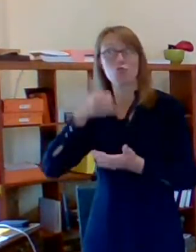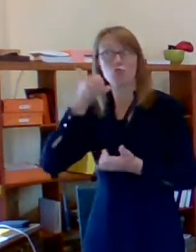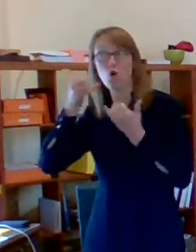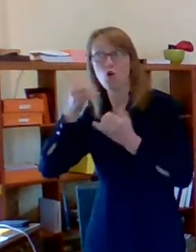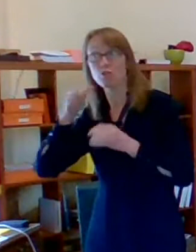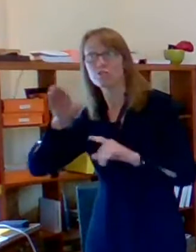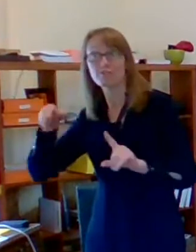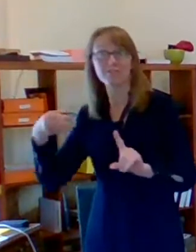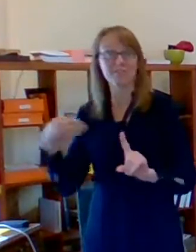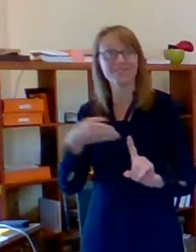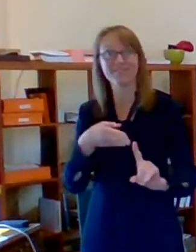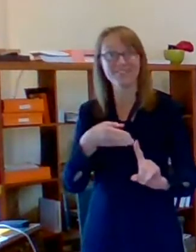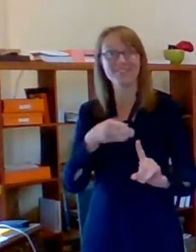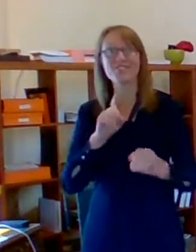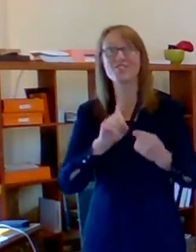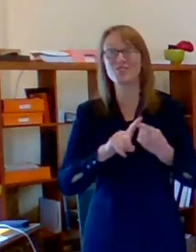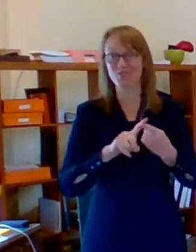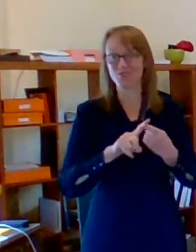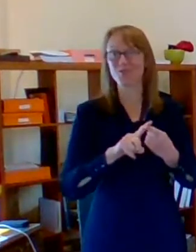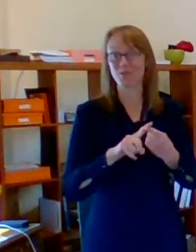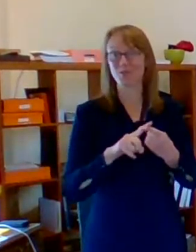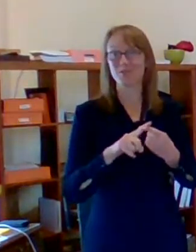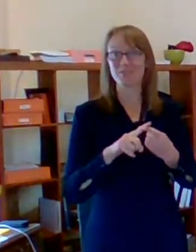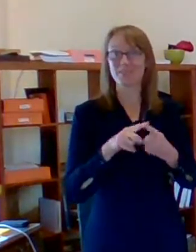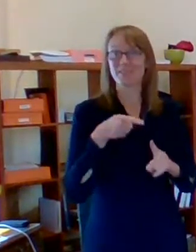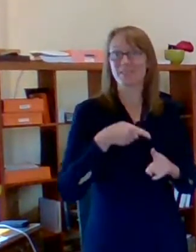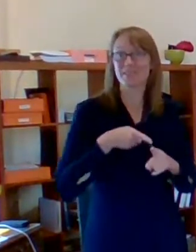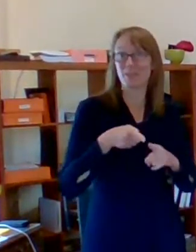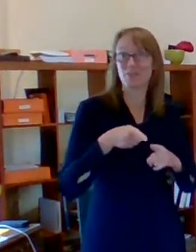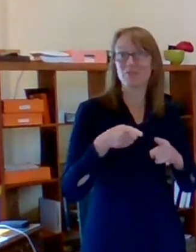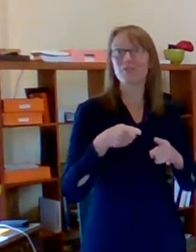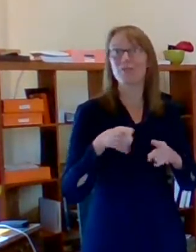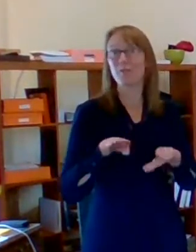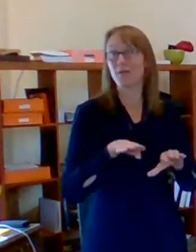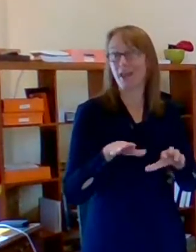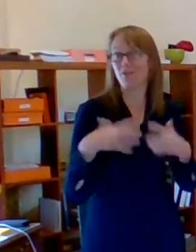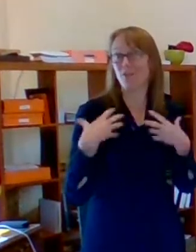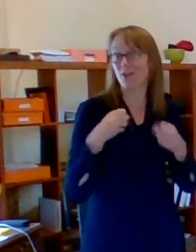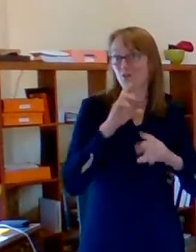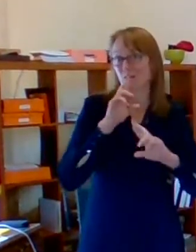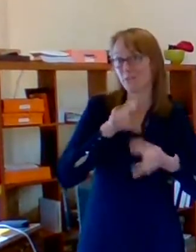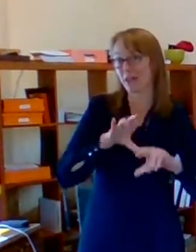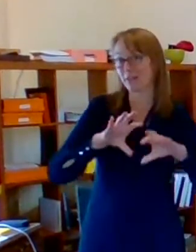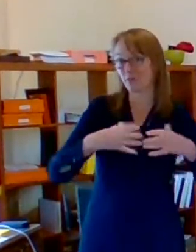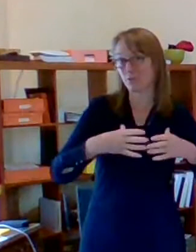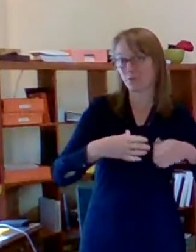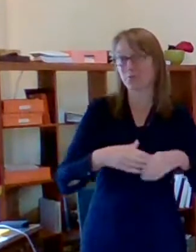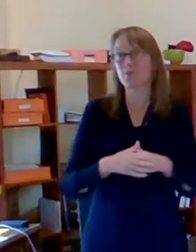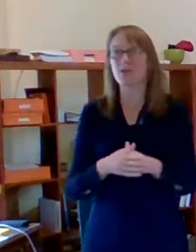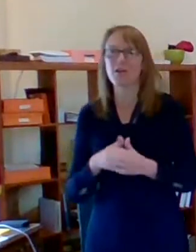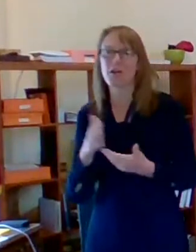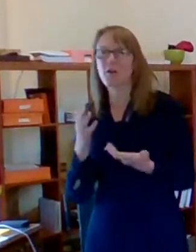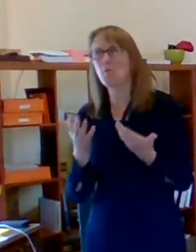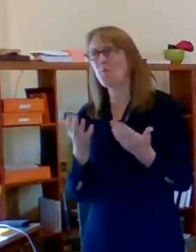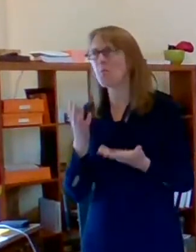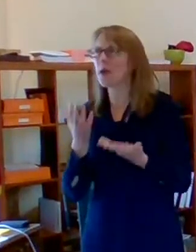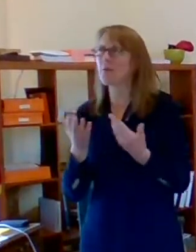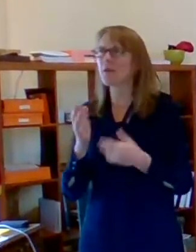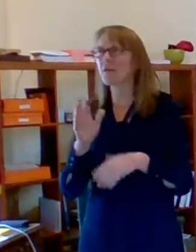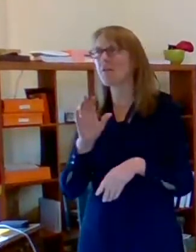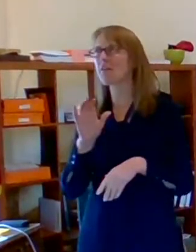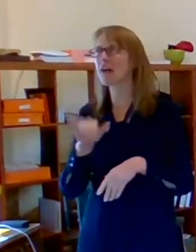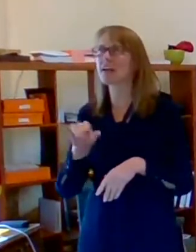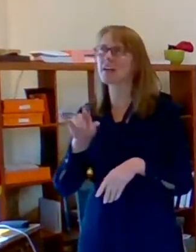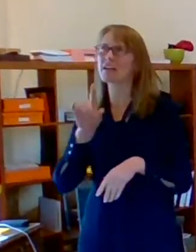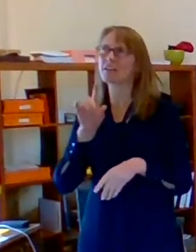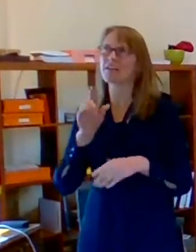it's about 6 or 7 per day. If you look at it like that, 365 days, or maybe it's about 12 per day. So we